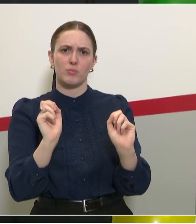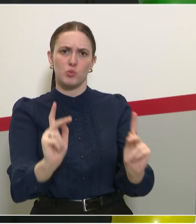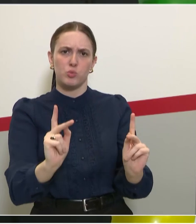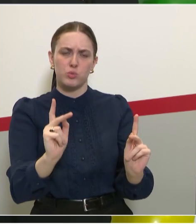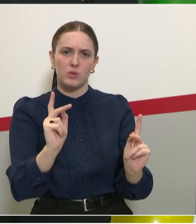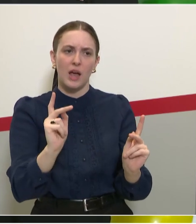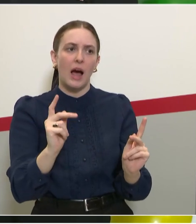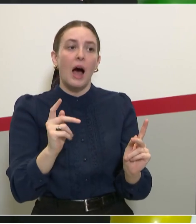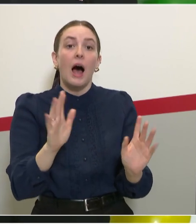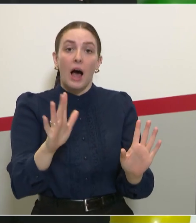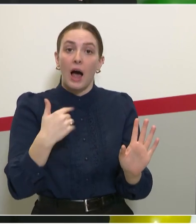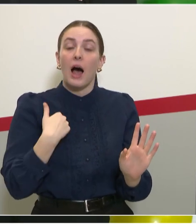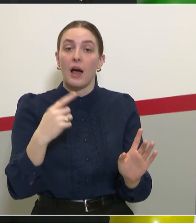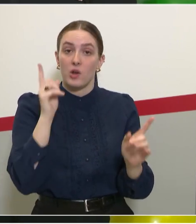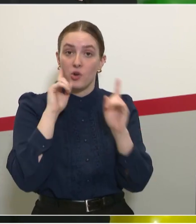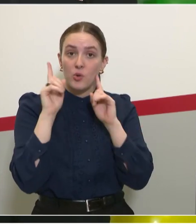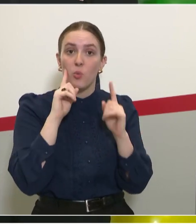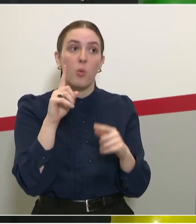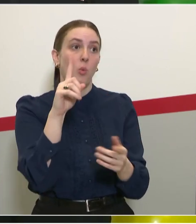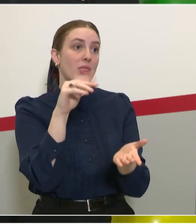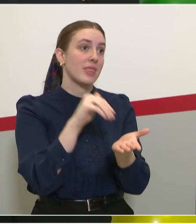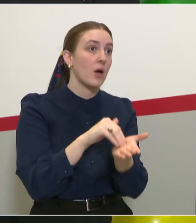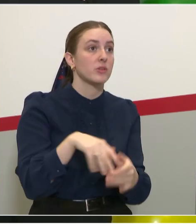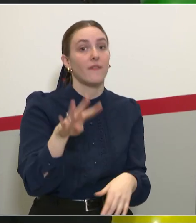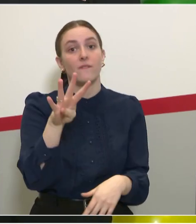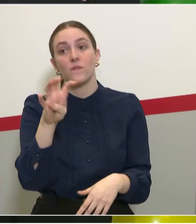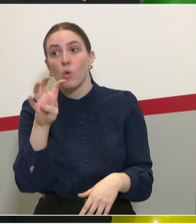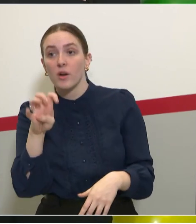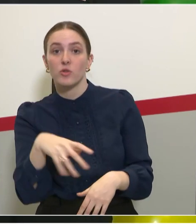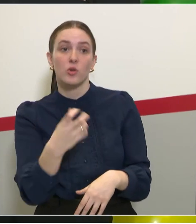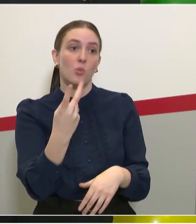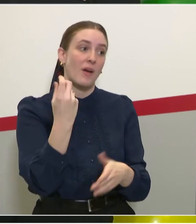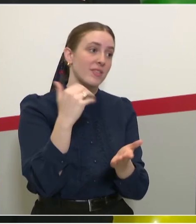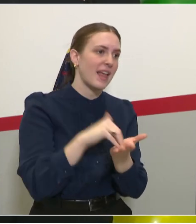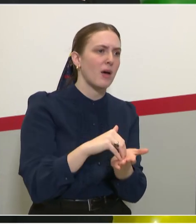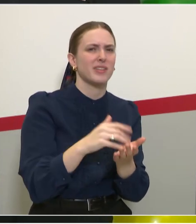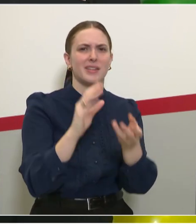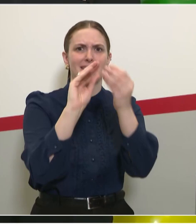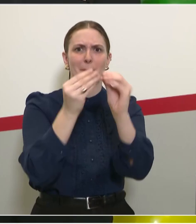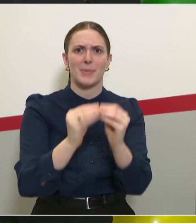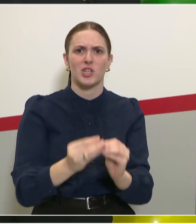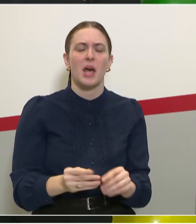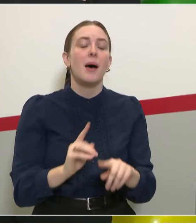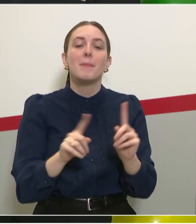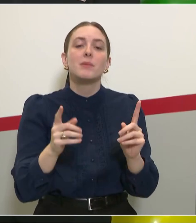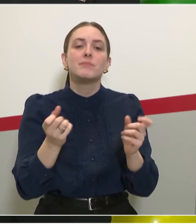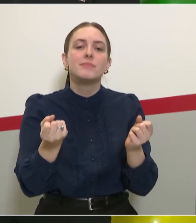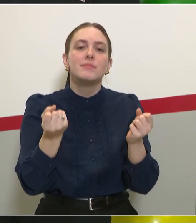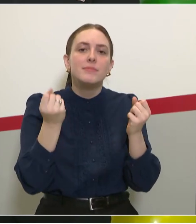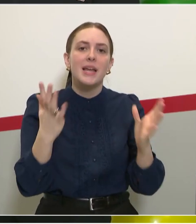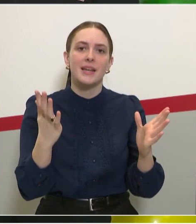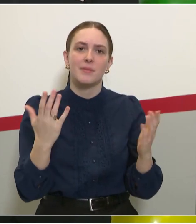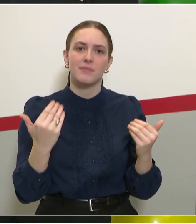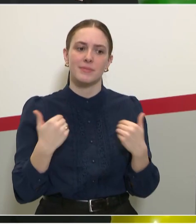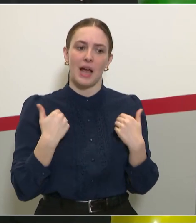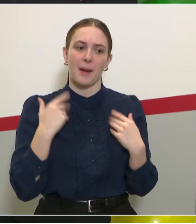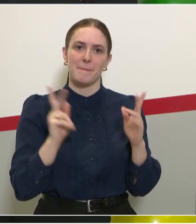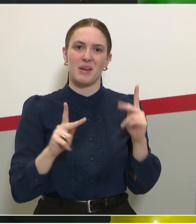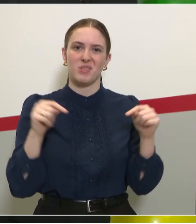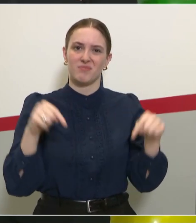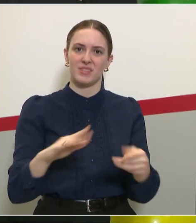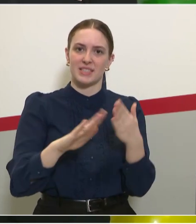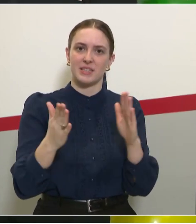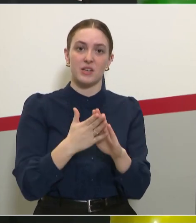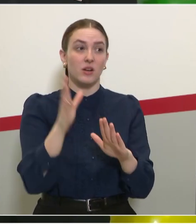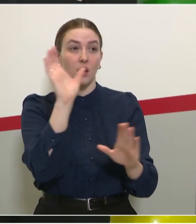specifically. I heard 1,000, I heard 400, I heard 12,000, but there are many more young people than that in the city who are seeking